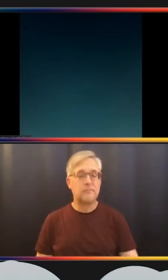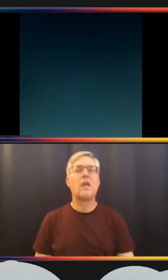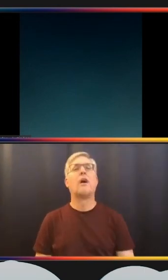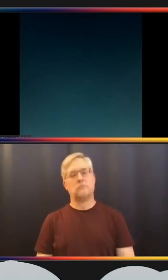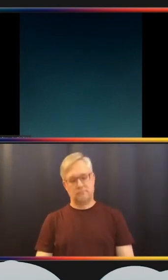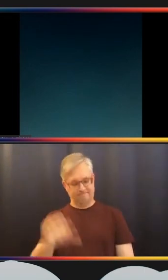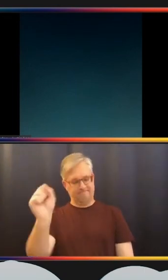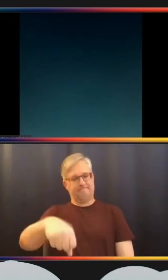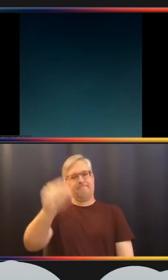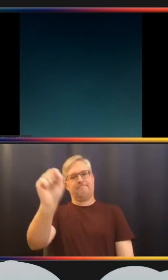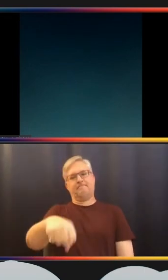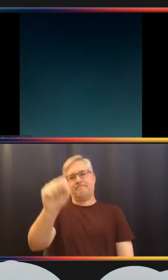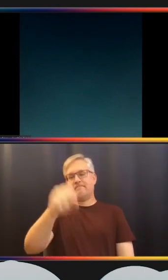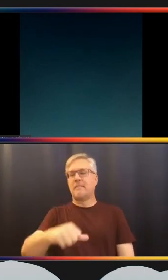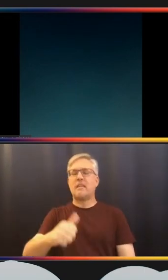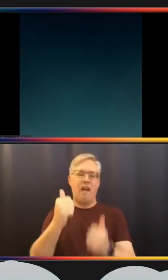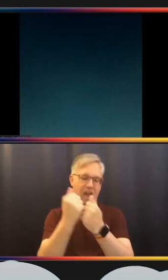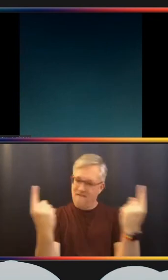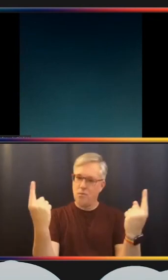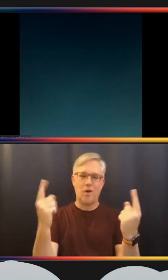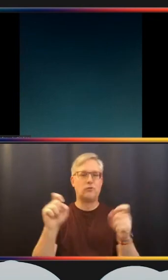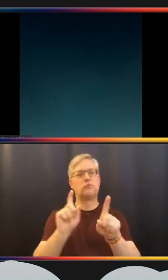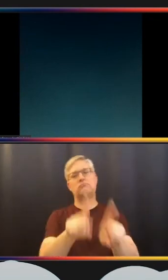Yes, I think everybody should be in therapy.